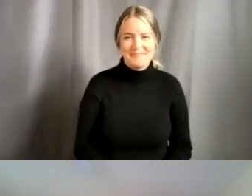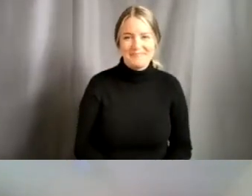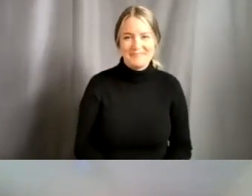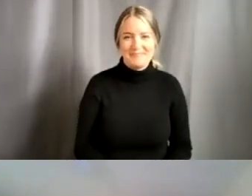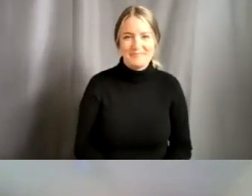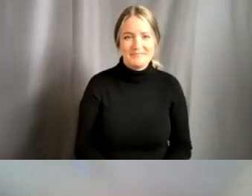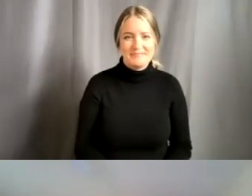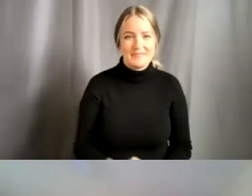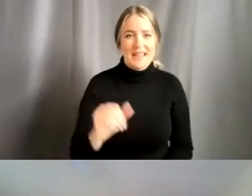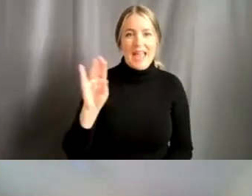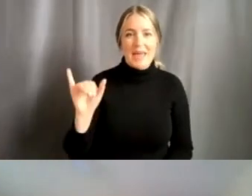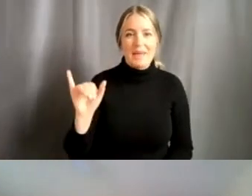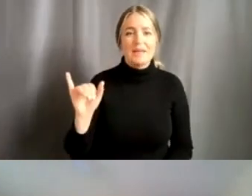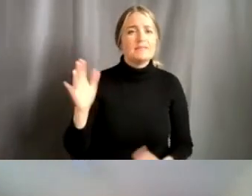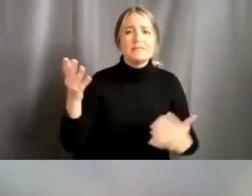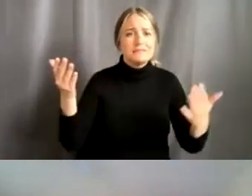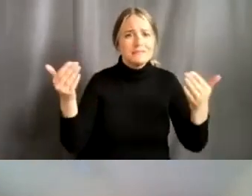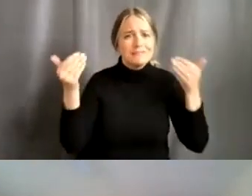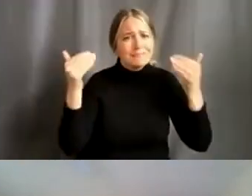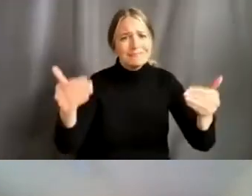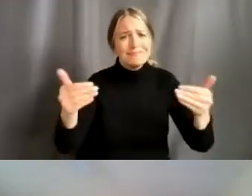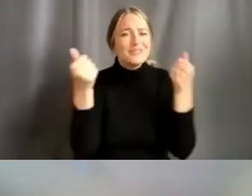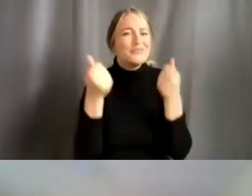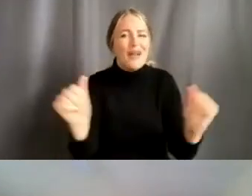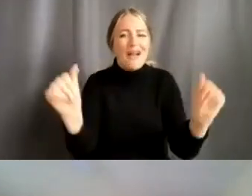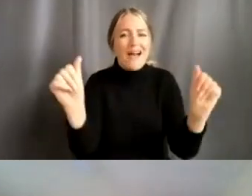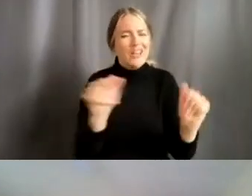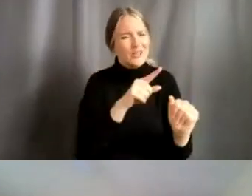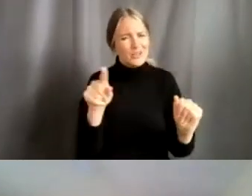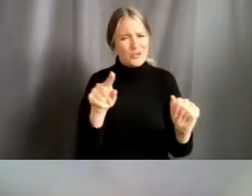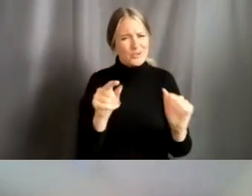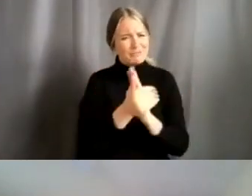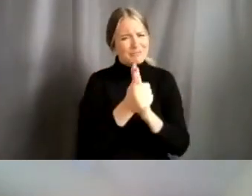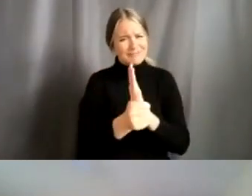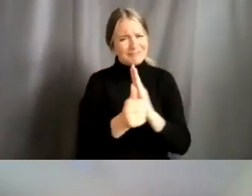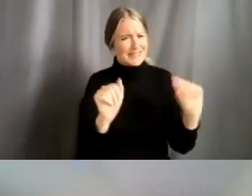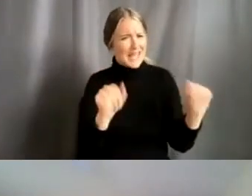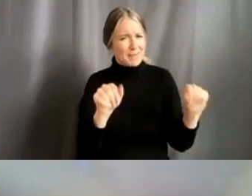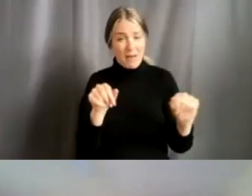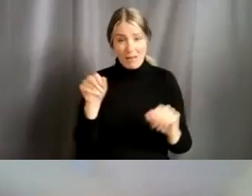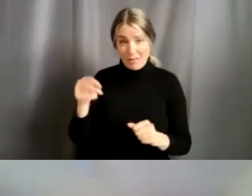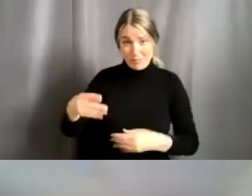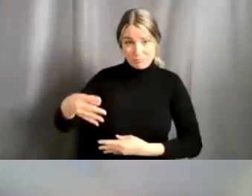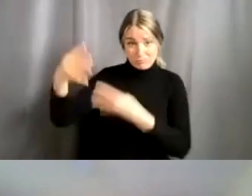Just give it a try. I mean, clearly you're capable. That was some amazing descriptions. So.